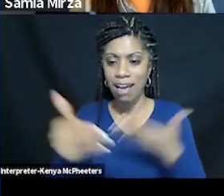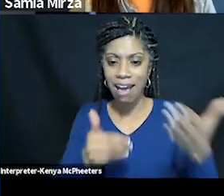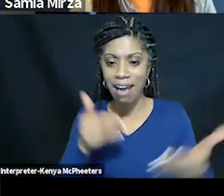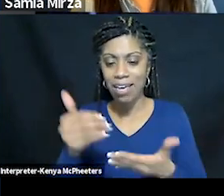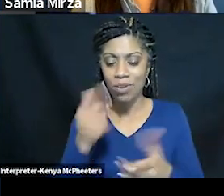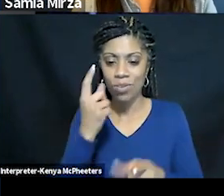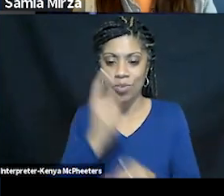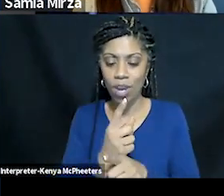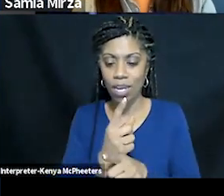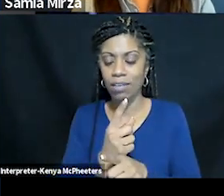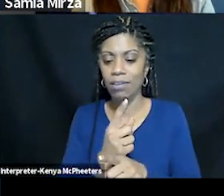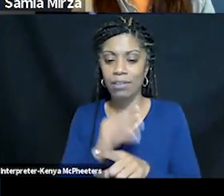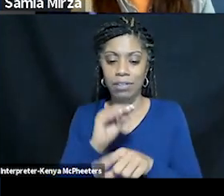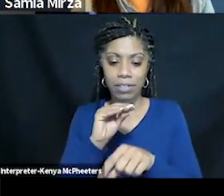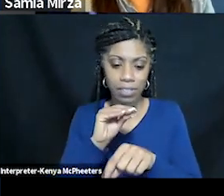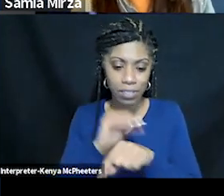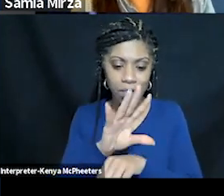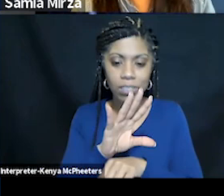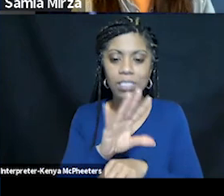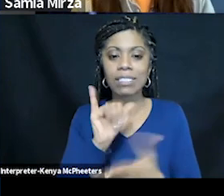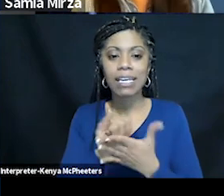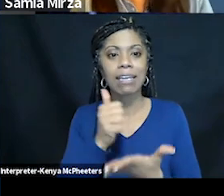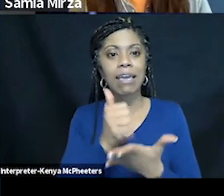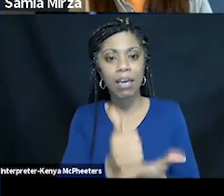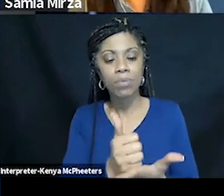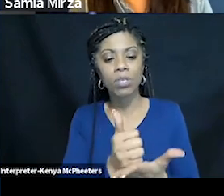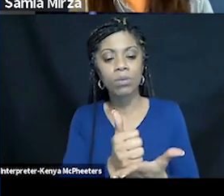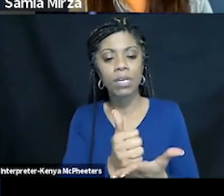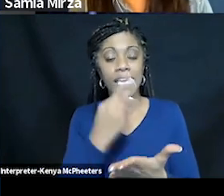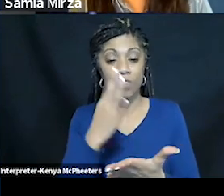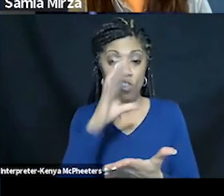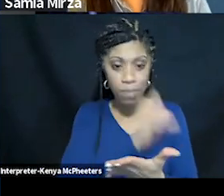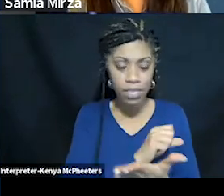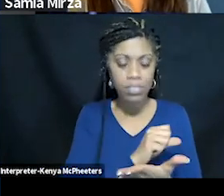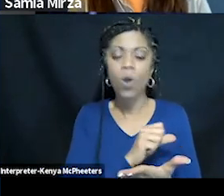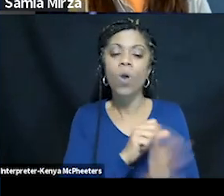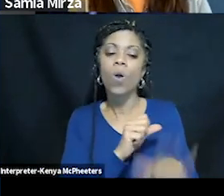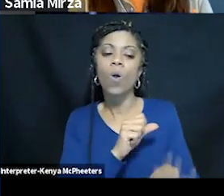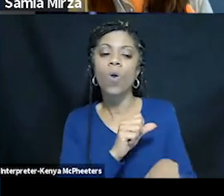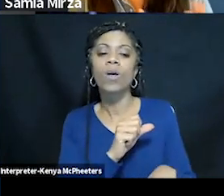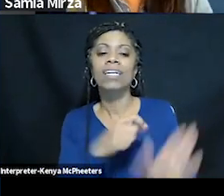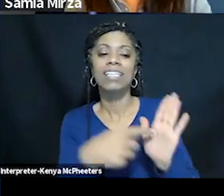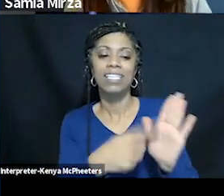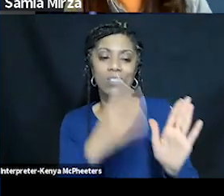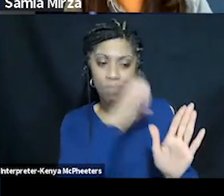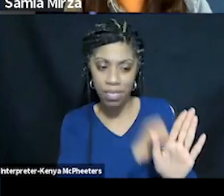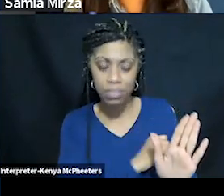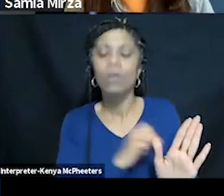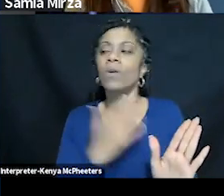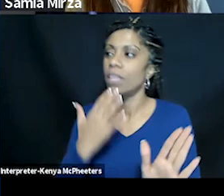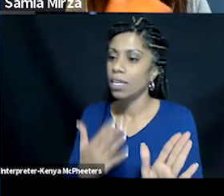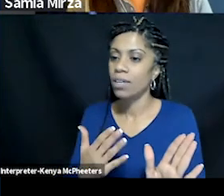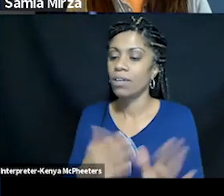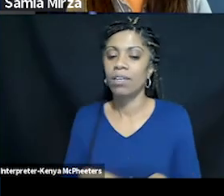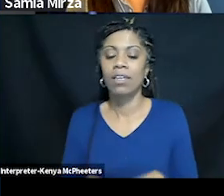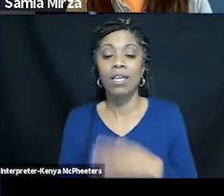and vendors that can be that spot check for you. It doesn't have to be your Black colleague, right? They have their own job.